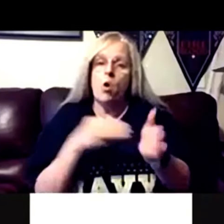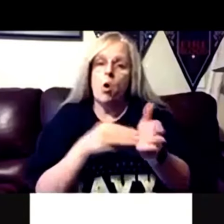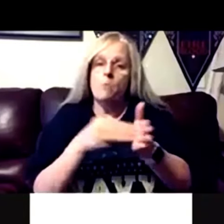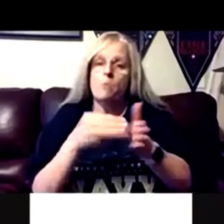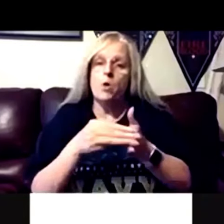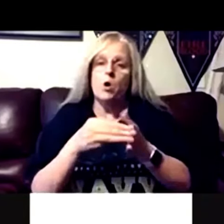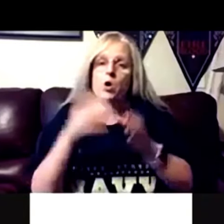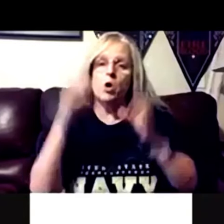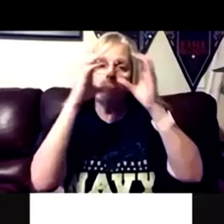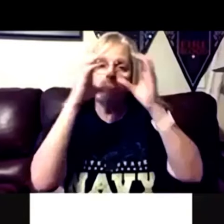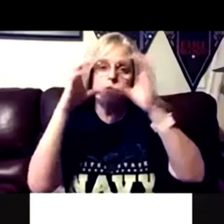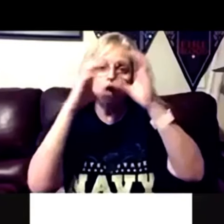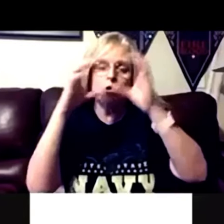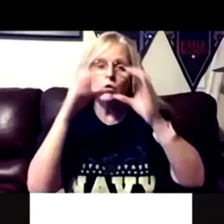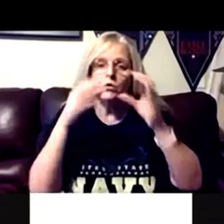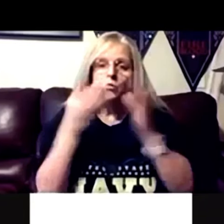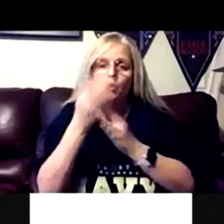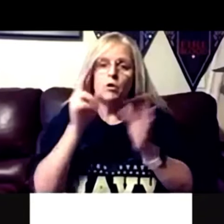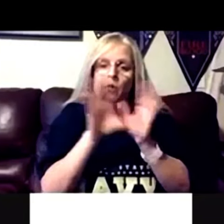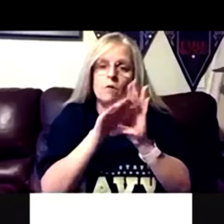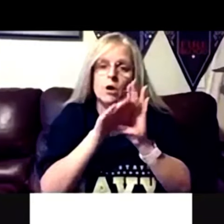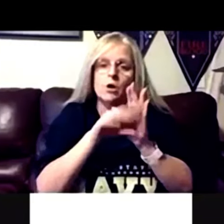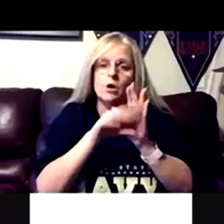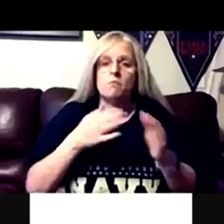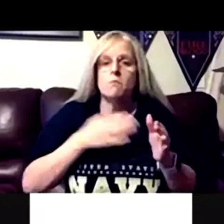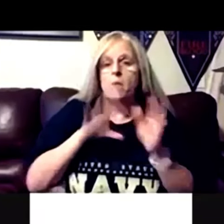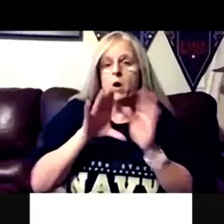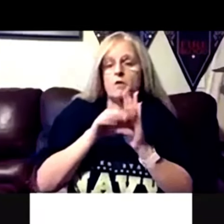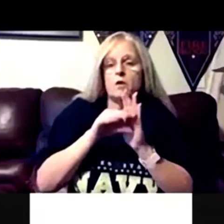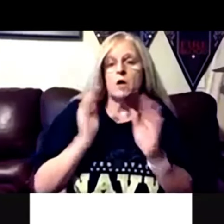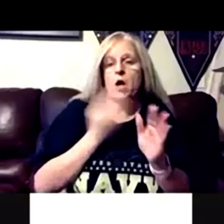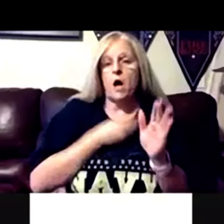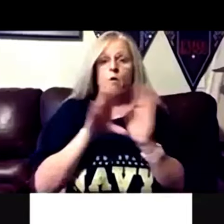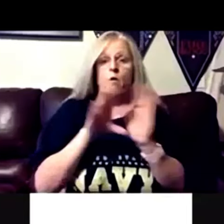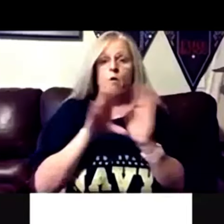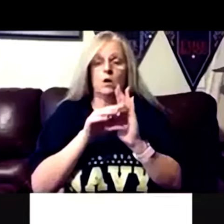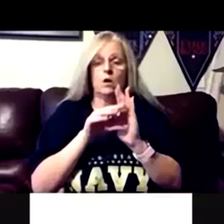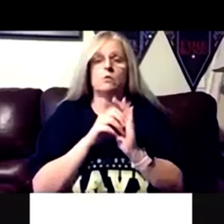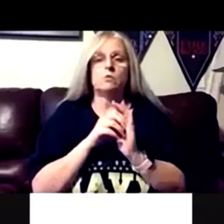videos. Now, my videos, our videos,